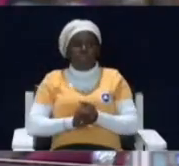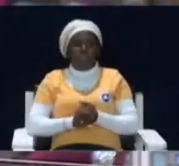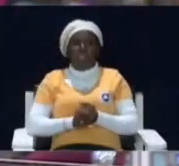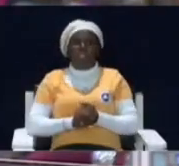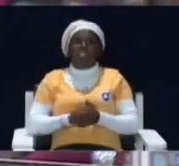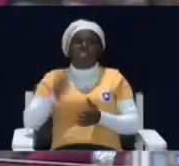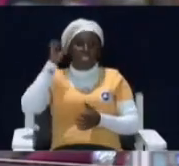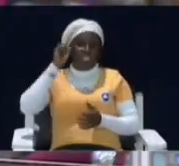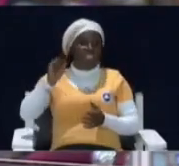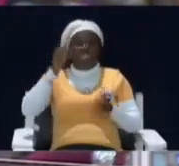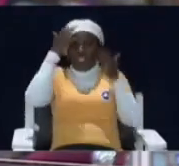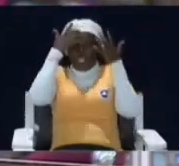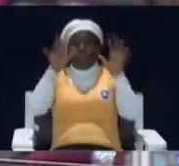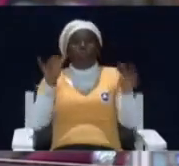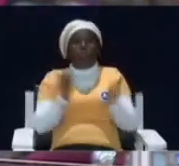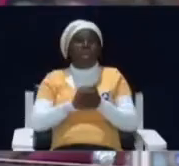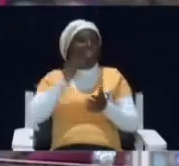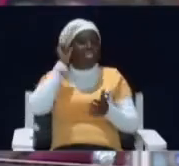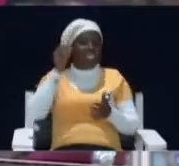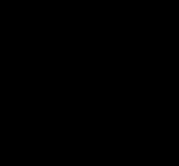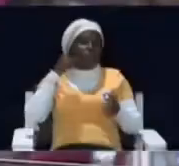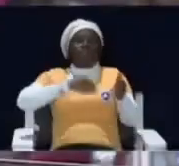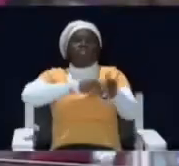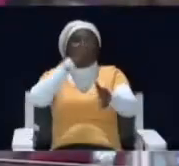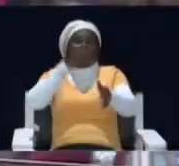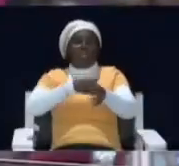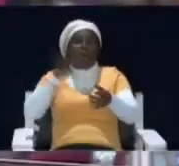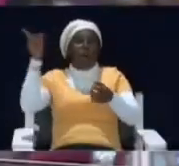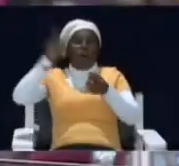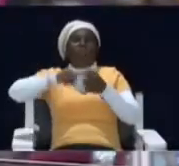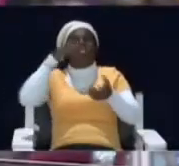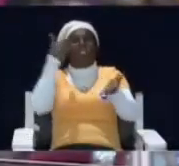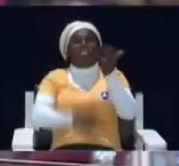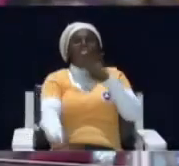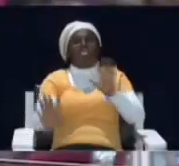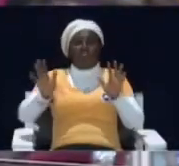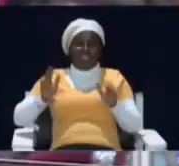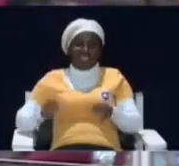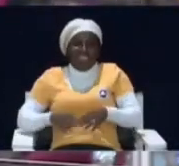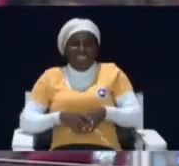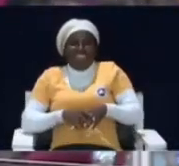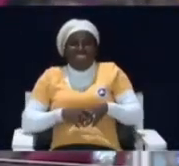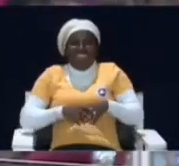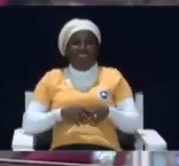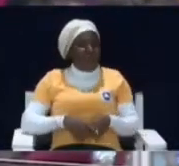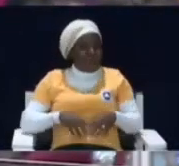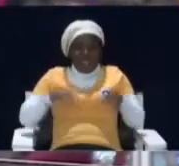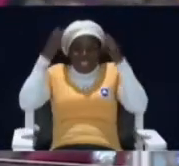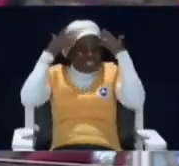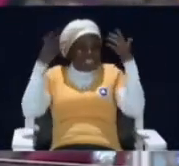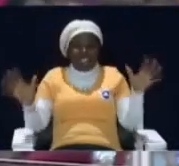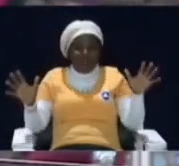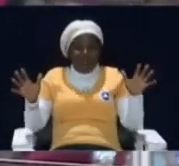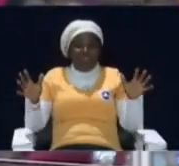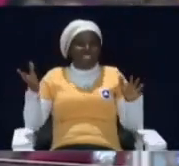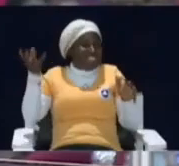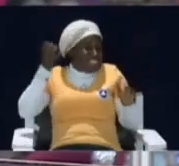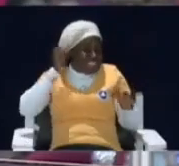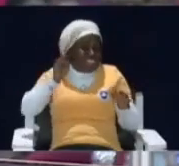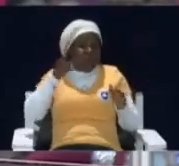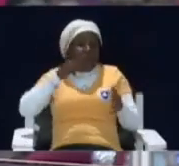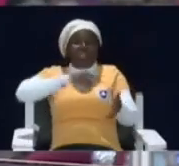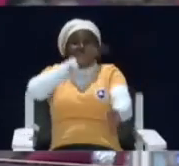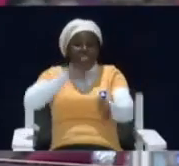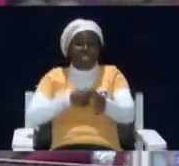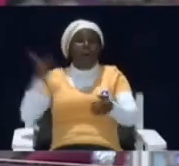She never knew she was pregnant until the day she delivered. I'm telling you, real life. She said